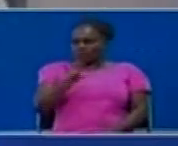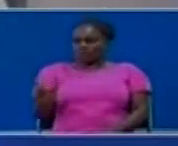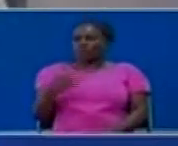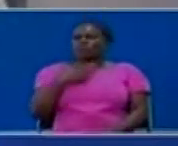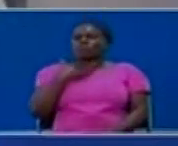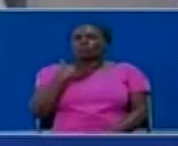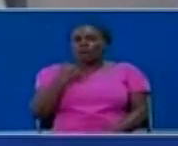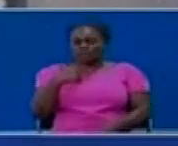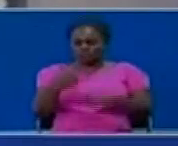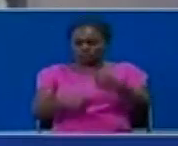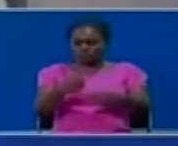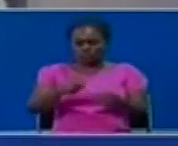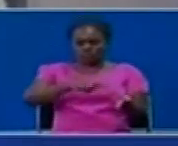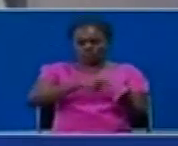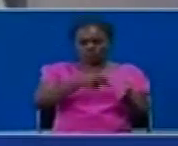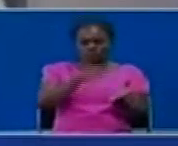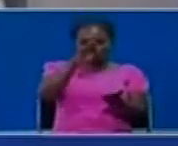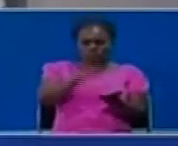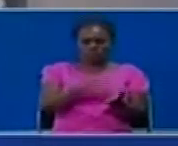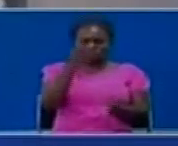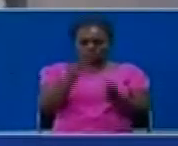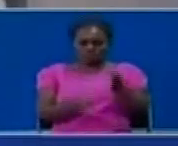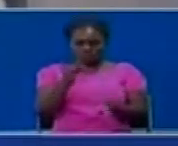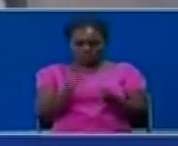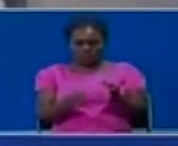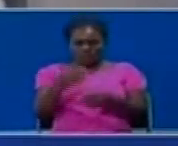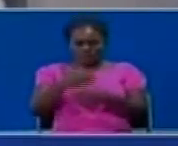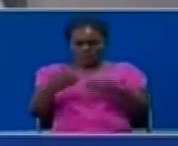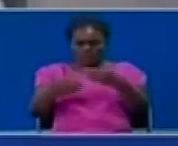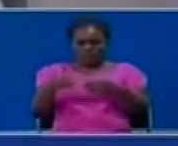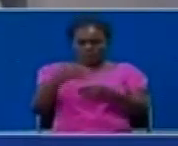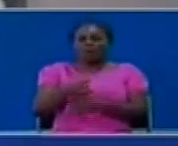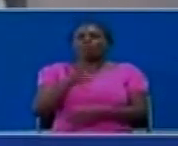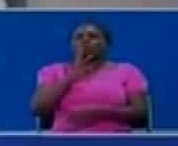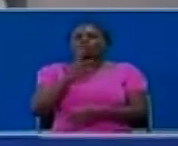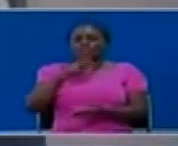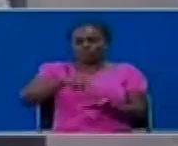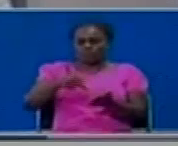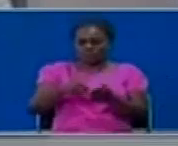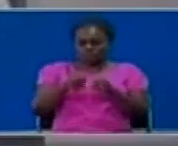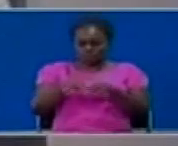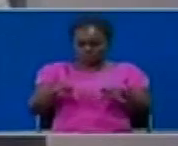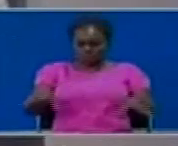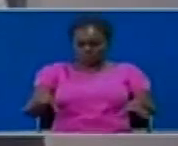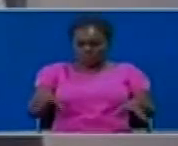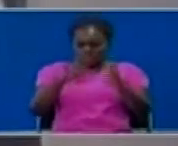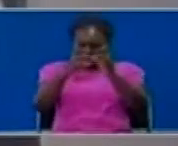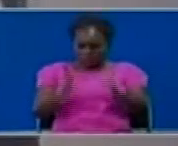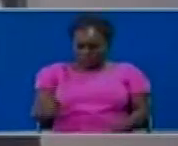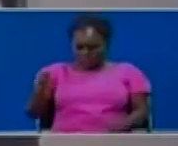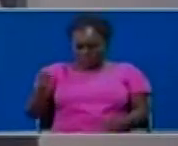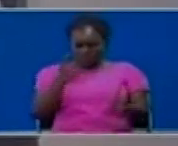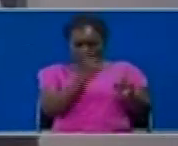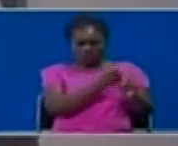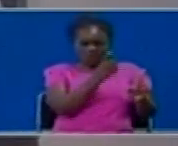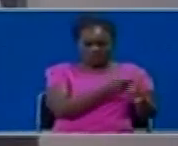have sustainable projects to reduce dependency level by construction of dams and irrigation projects. Tobias Chanji, KTN News Business in the county